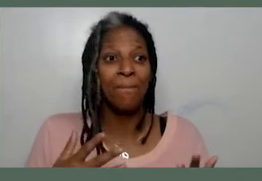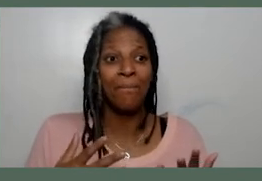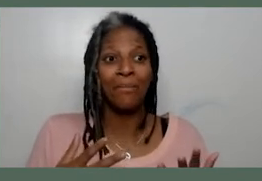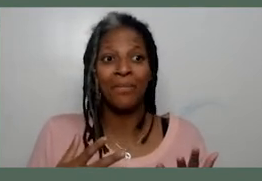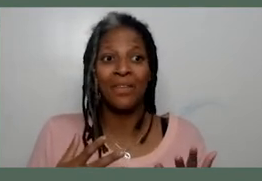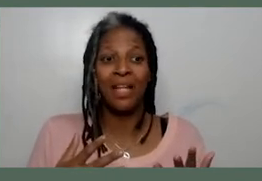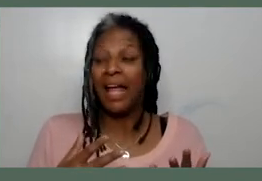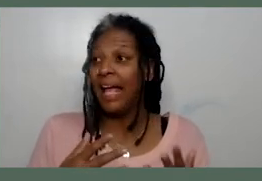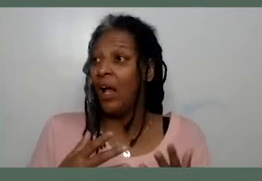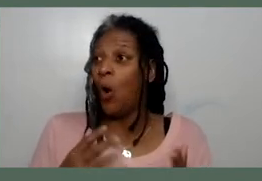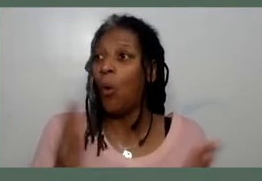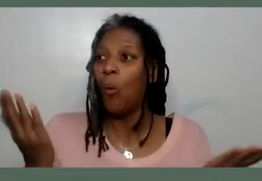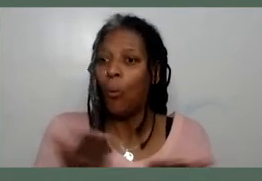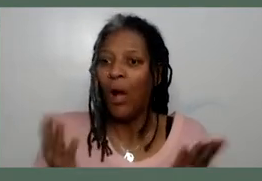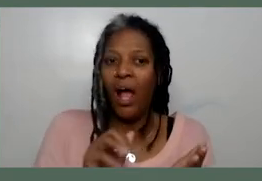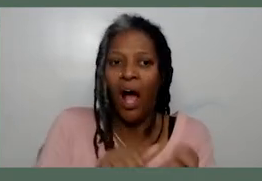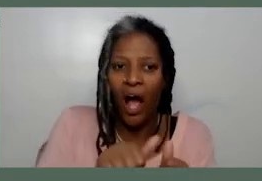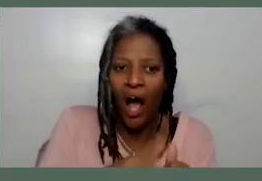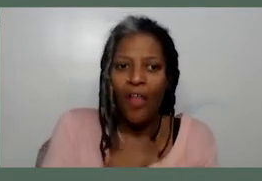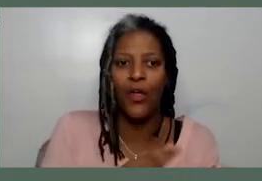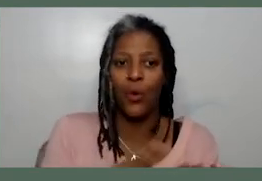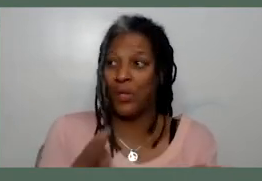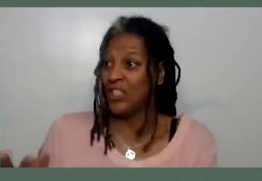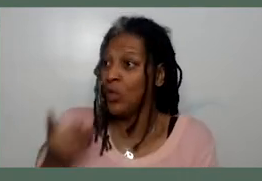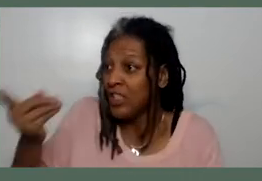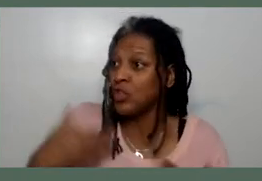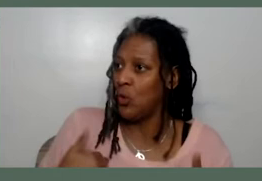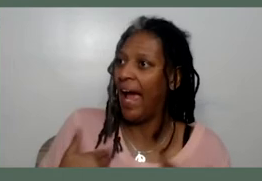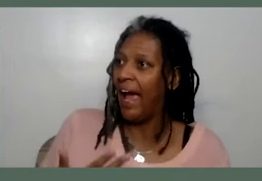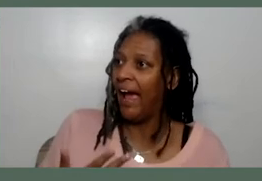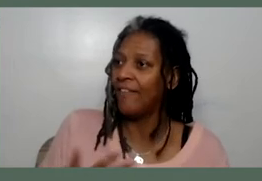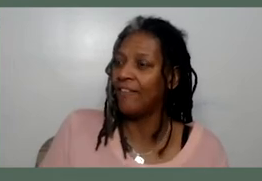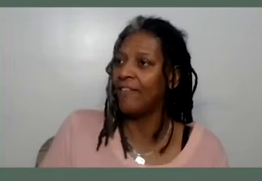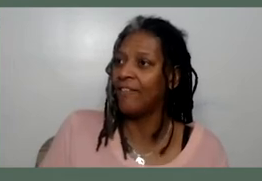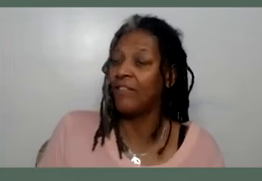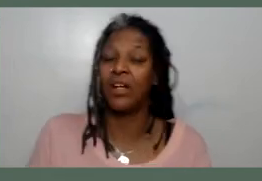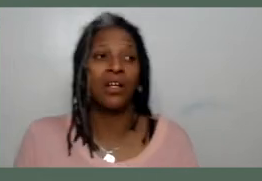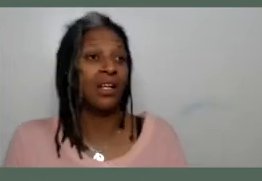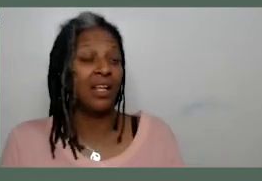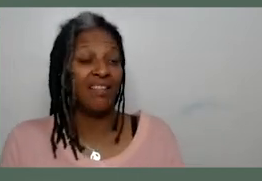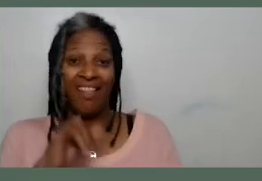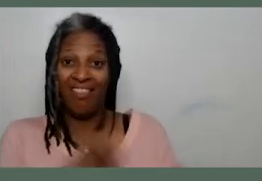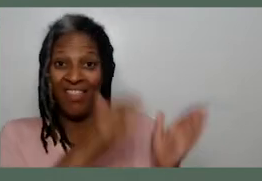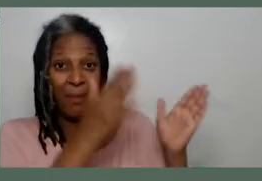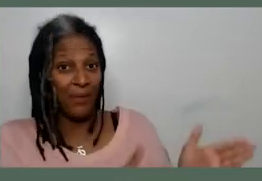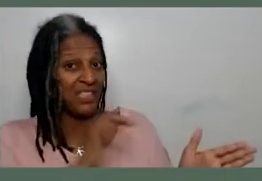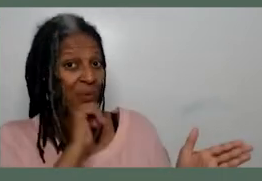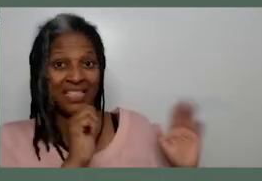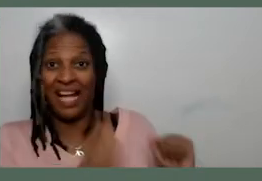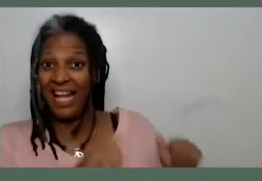other resources that you can have, that you have for me. And at that time, that person wasn't able to get the resources that they need because they didn't